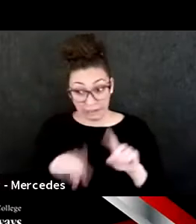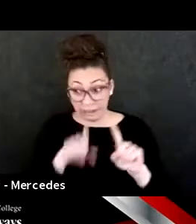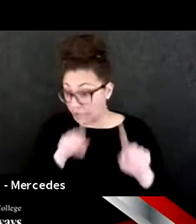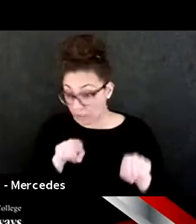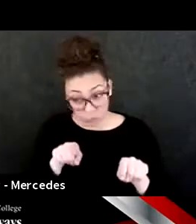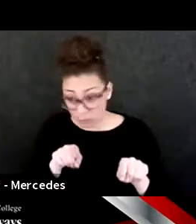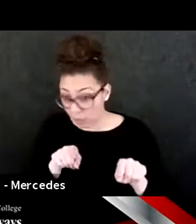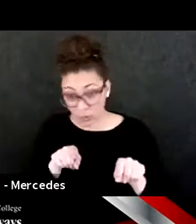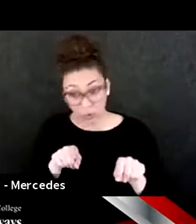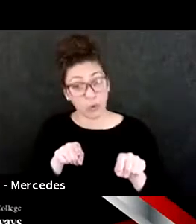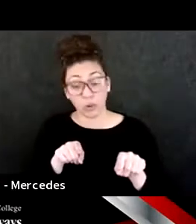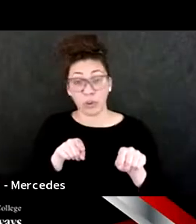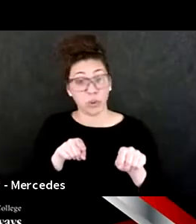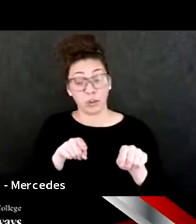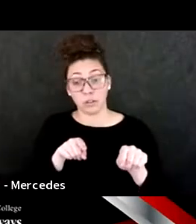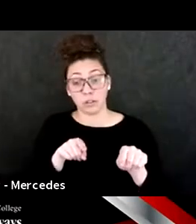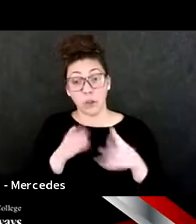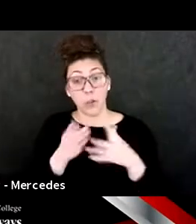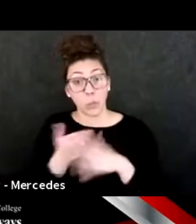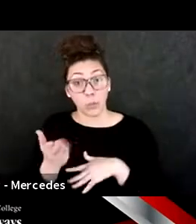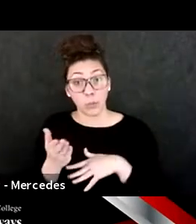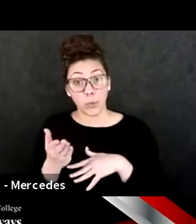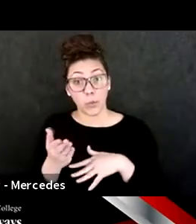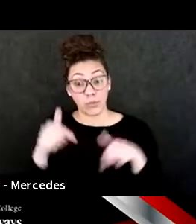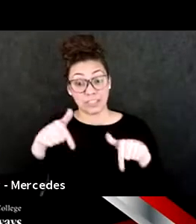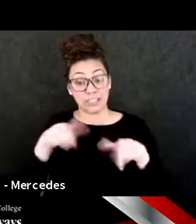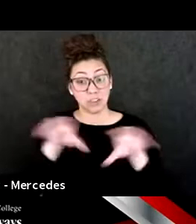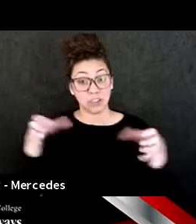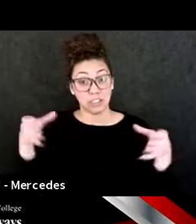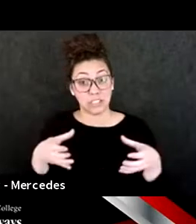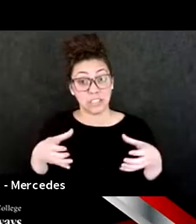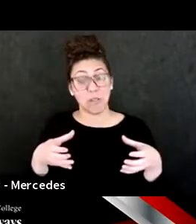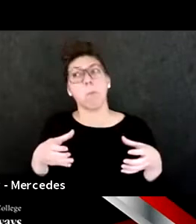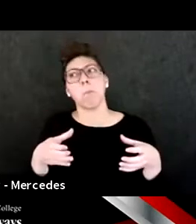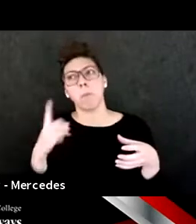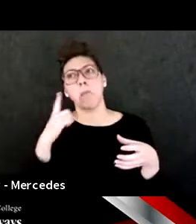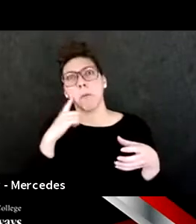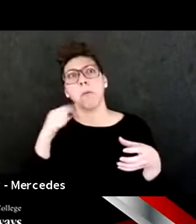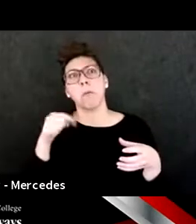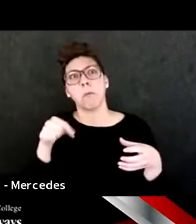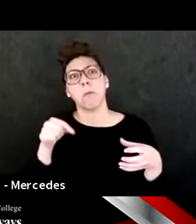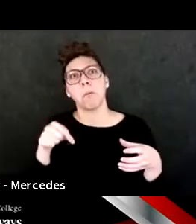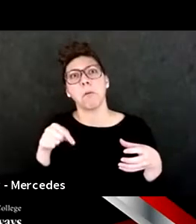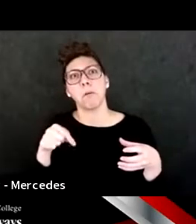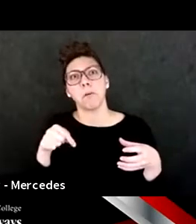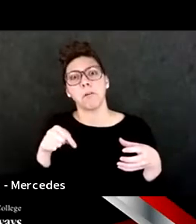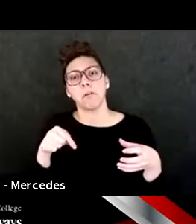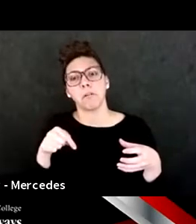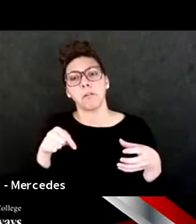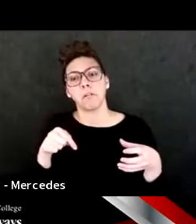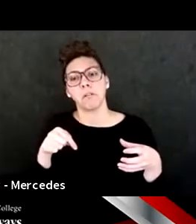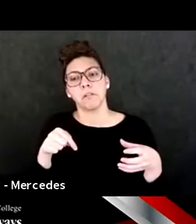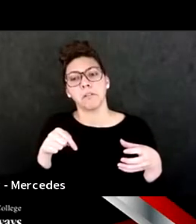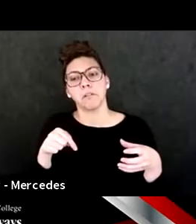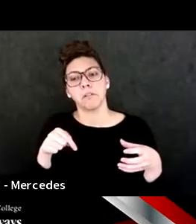through the Q&A session, and that would be applicable to bringing up during our session here, then we'll bring that up as